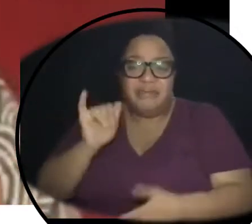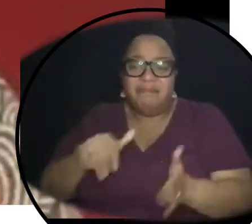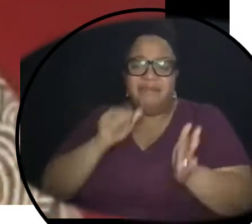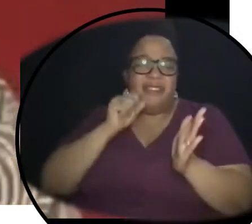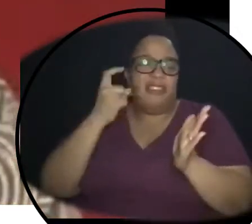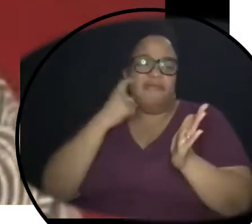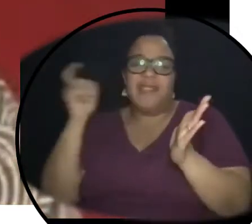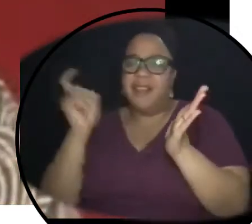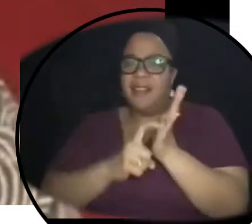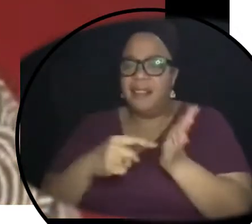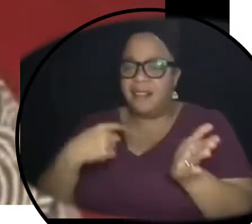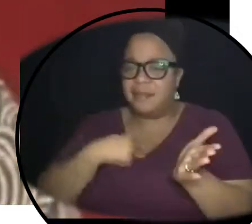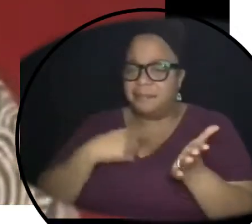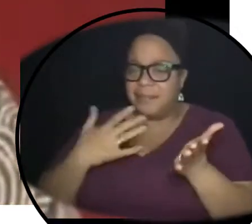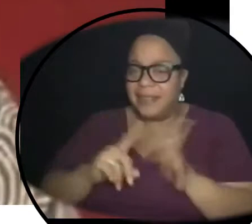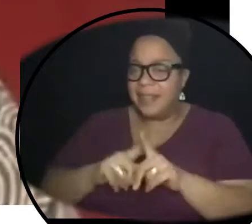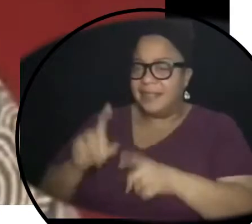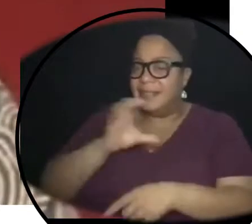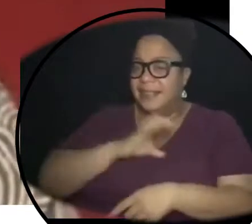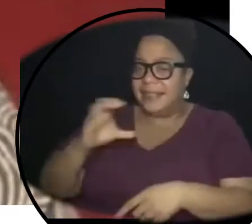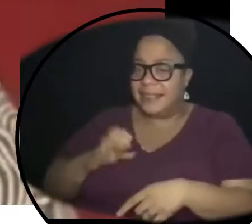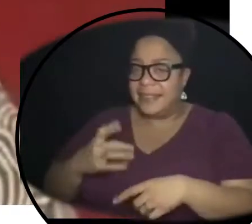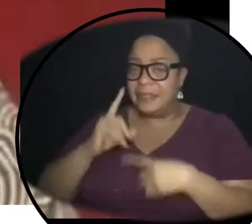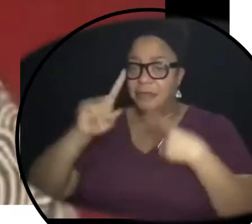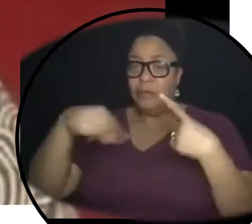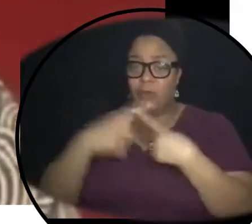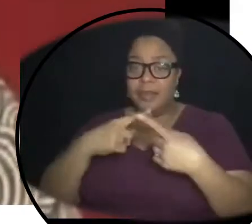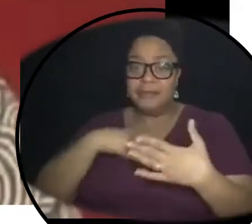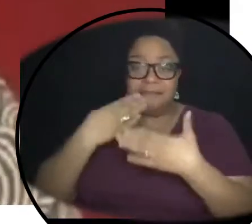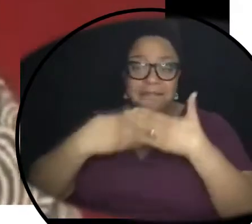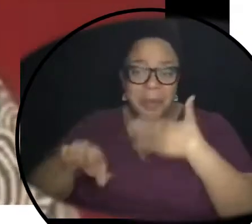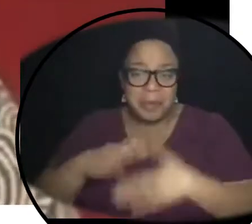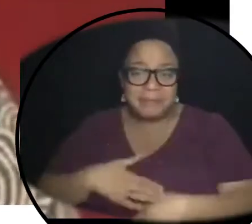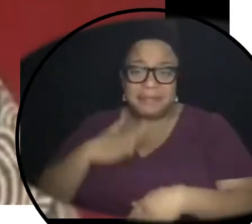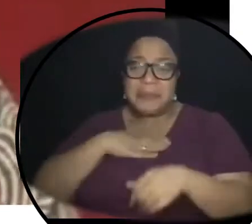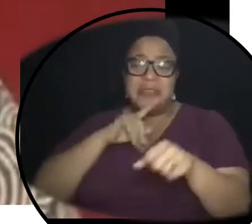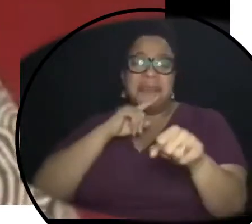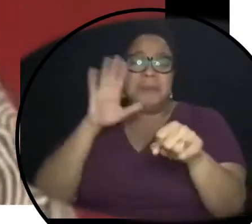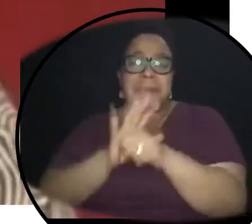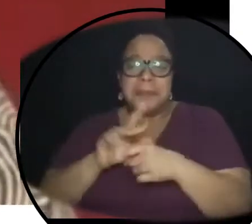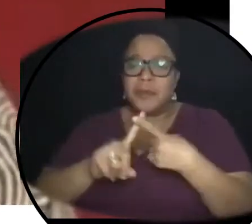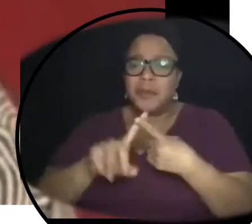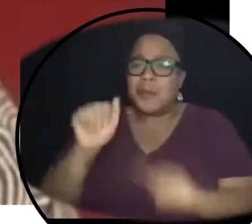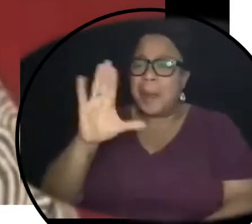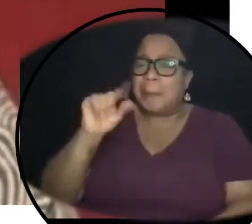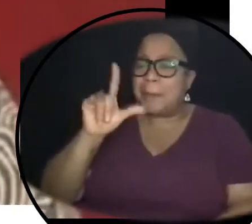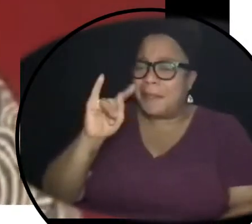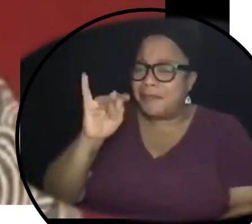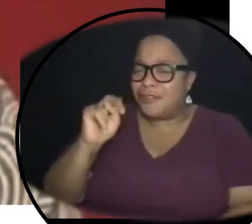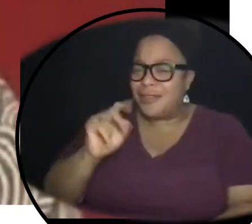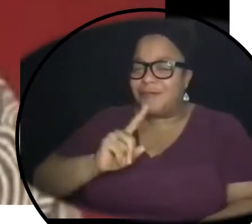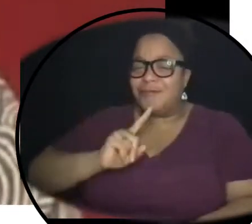citizens, in Italy we have what's called jus sanguinis, or bloodline citizenship,